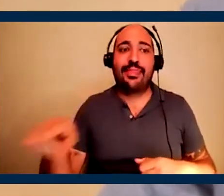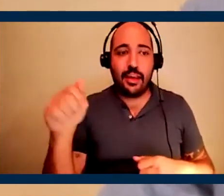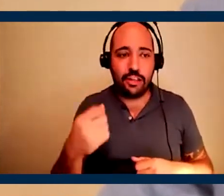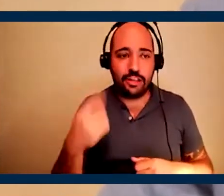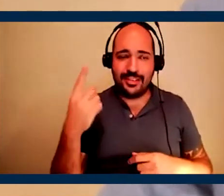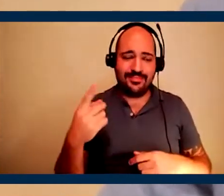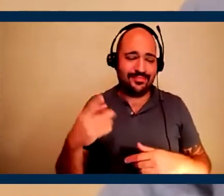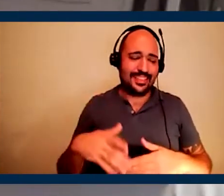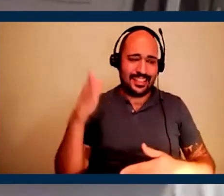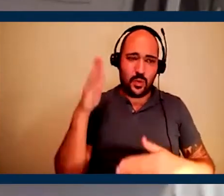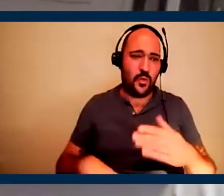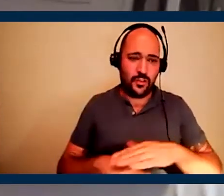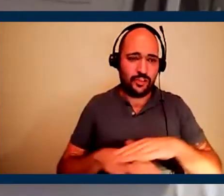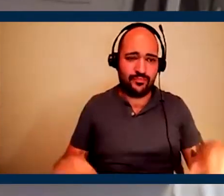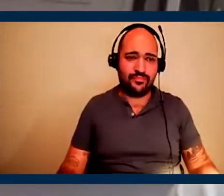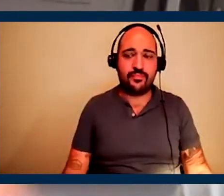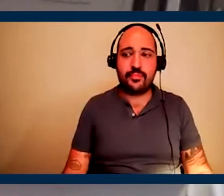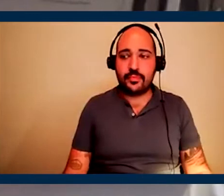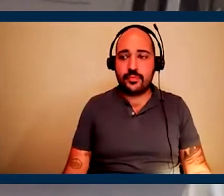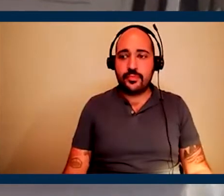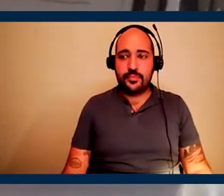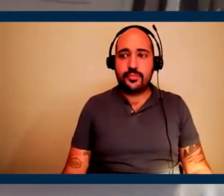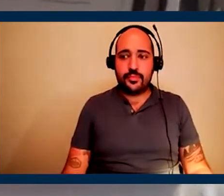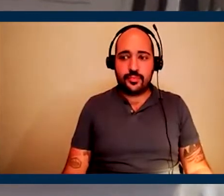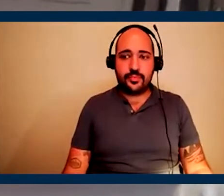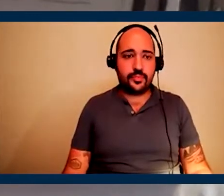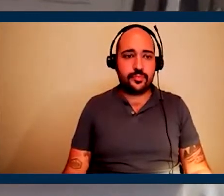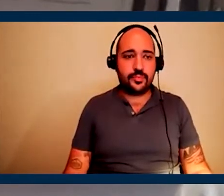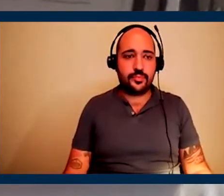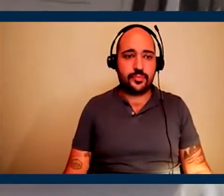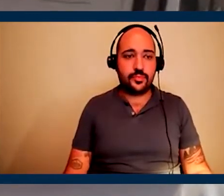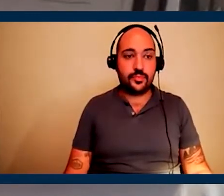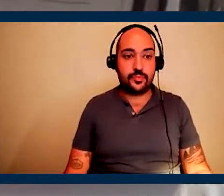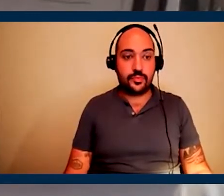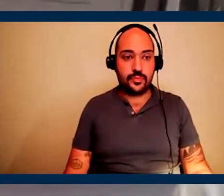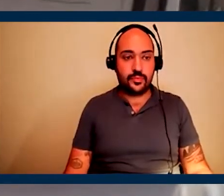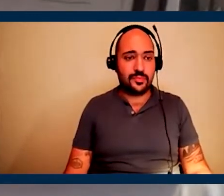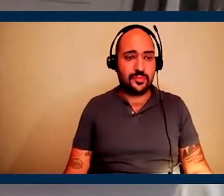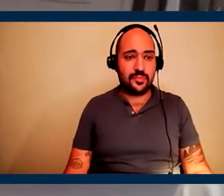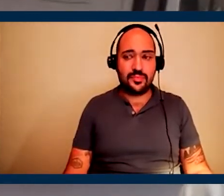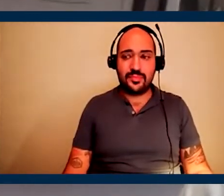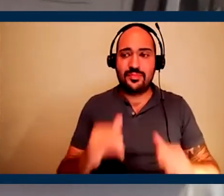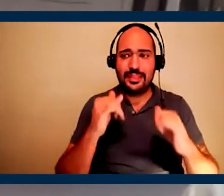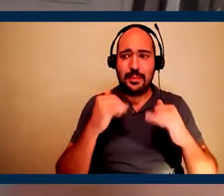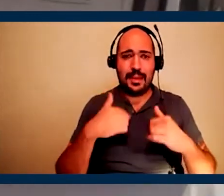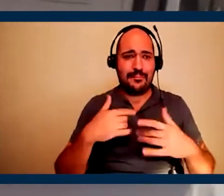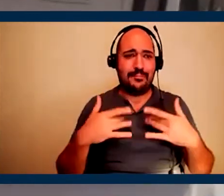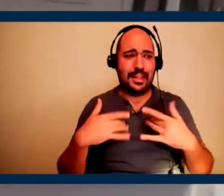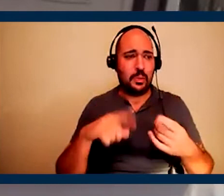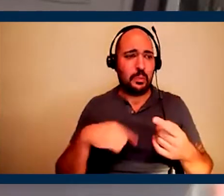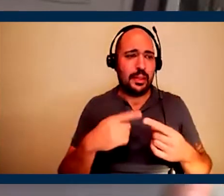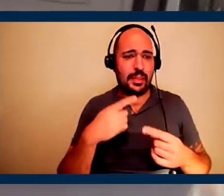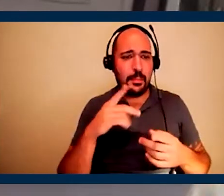over. And I always feel too, when people say that, it's almost like when people say that the Black